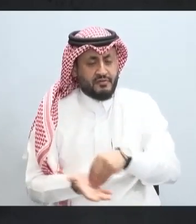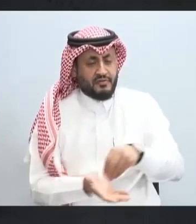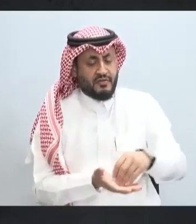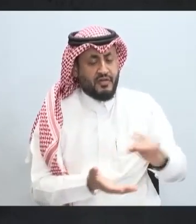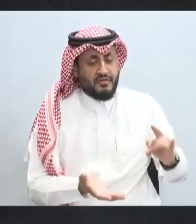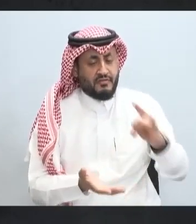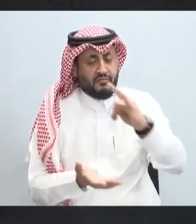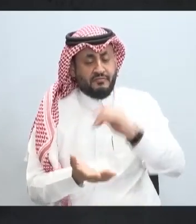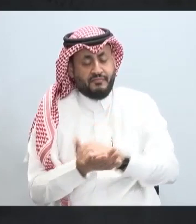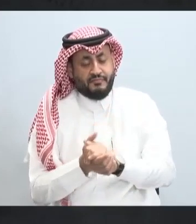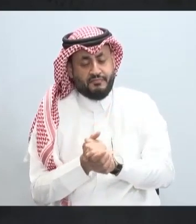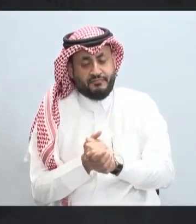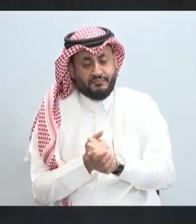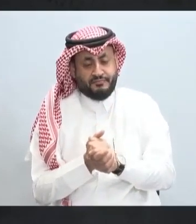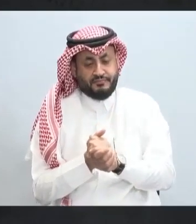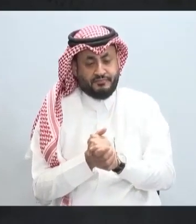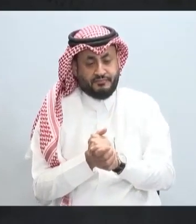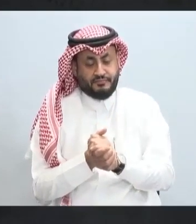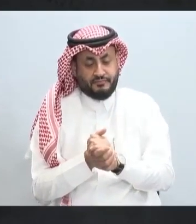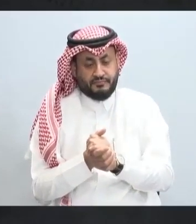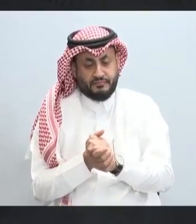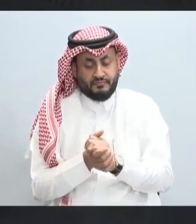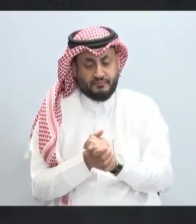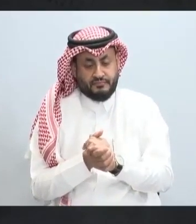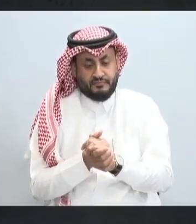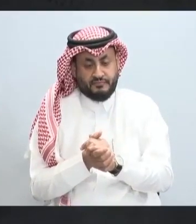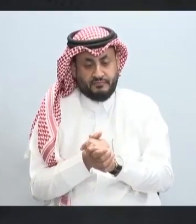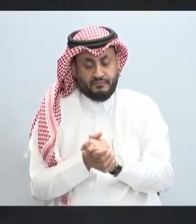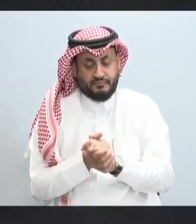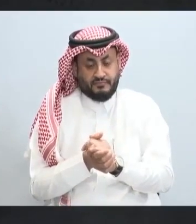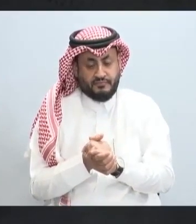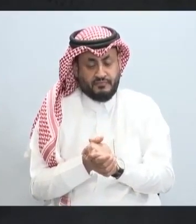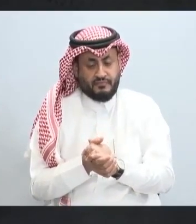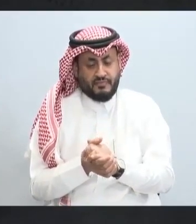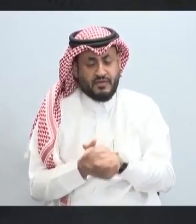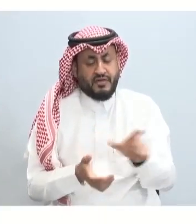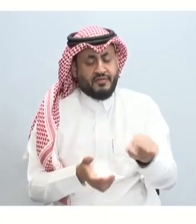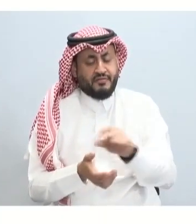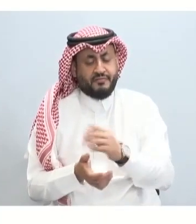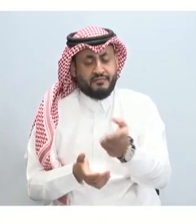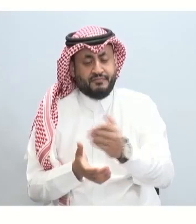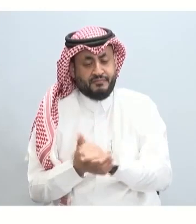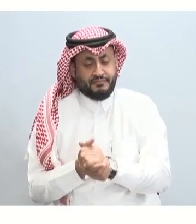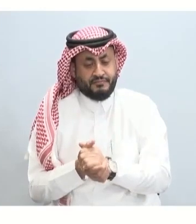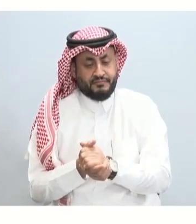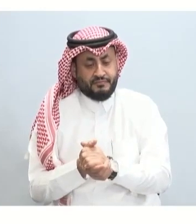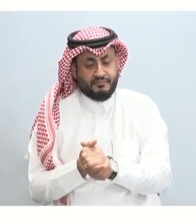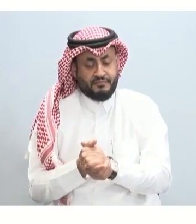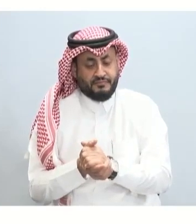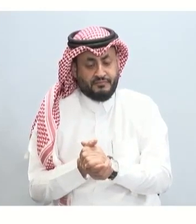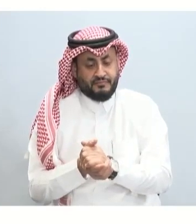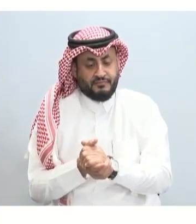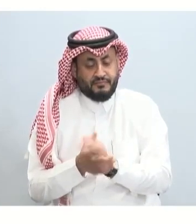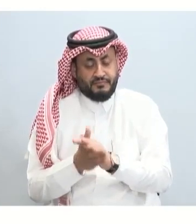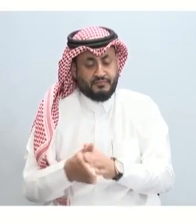places that the plane is going to. For example, this flight or this plane will go here